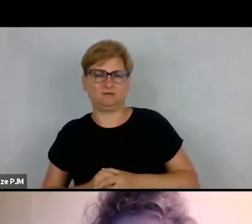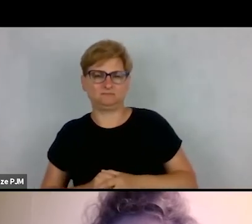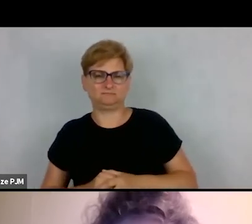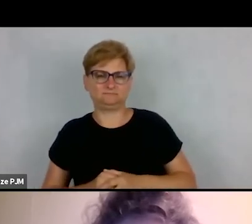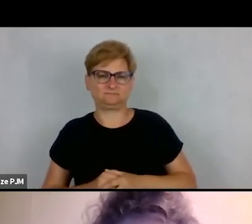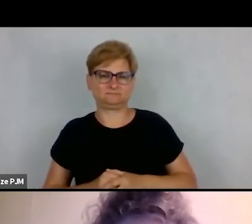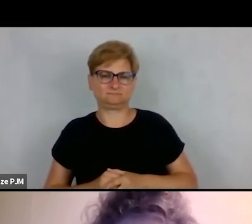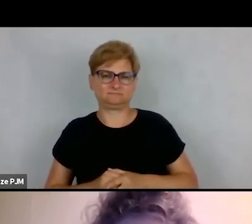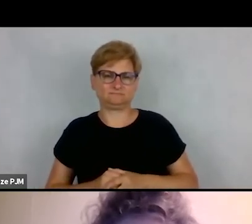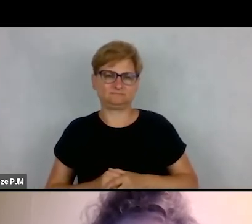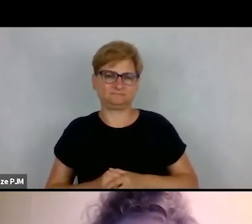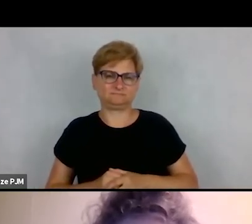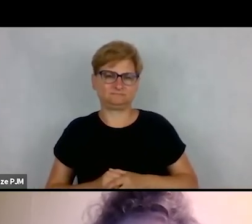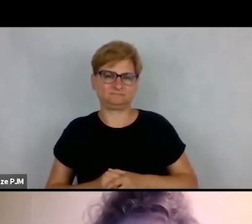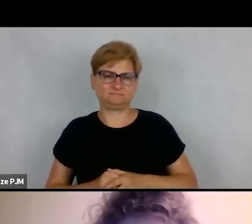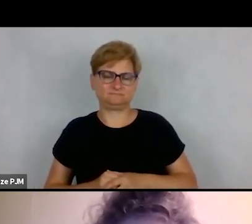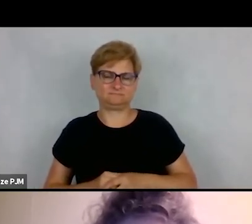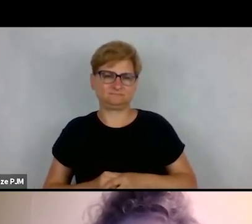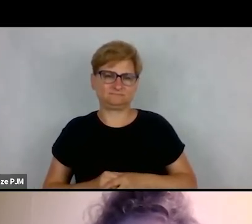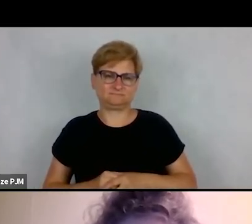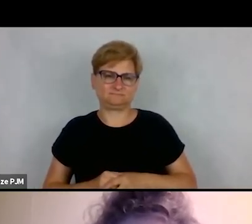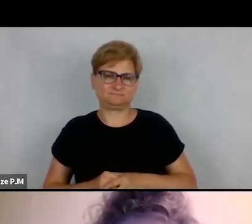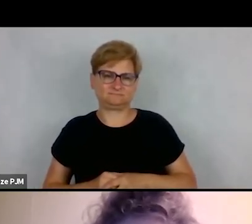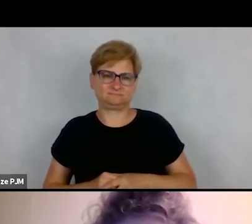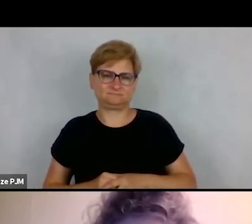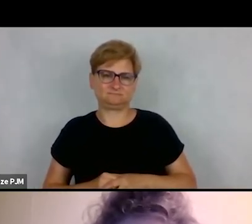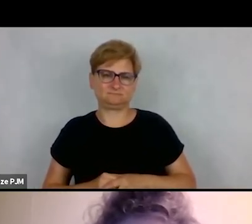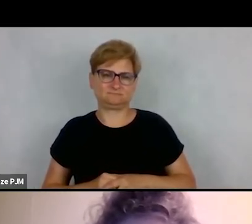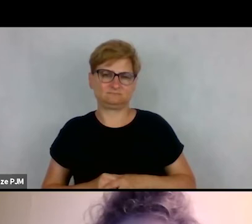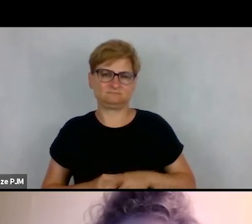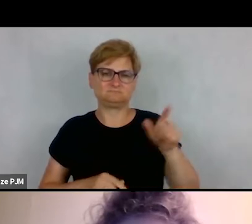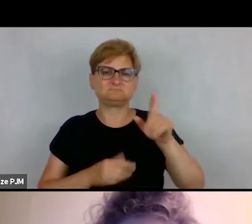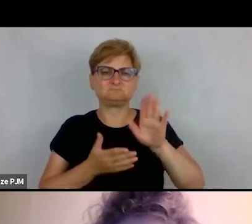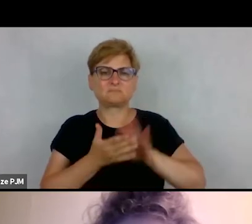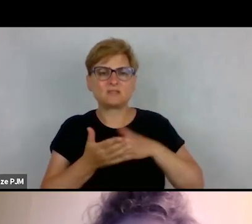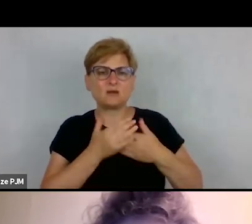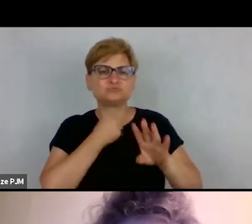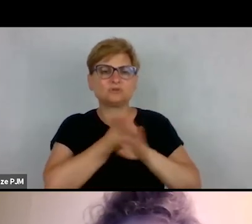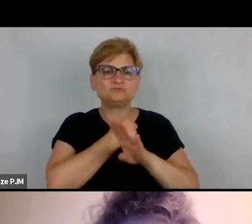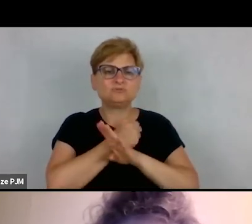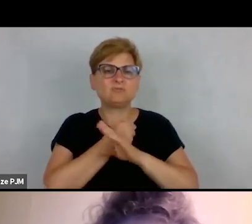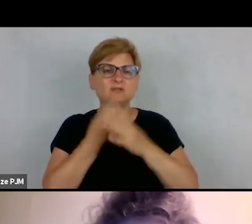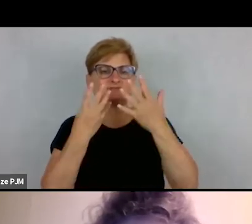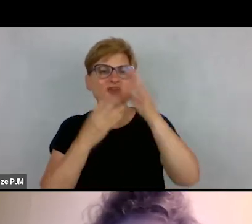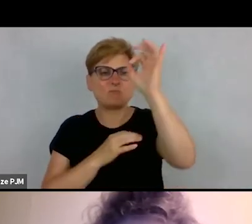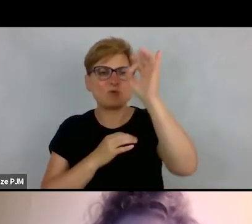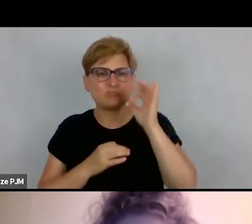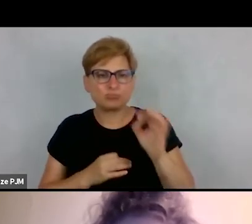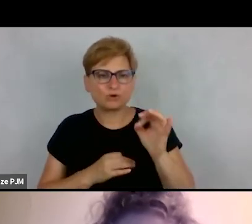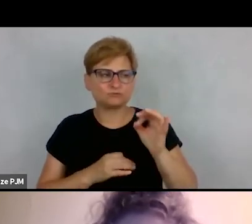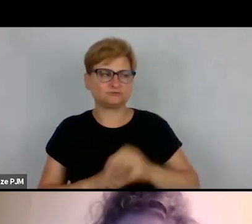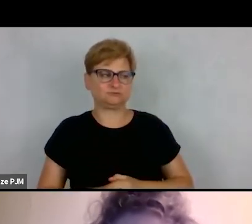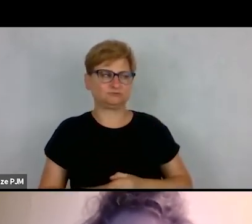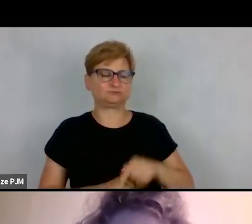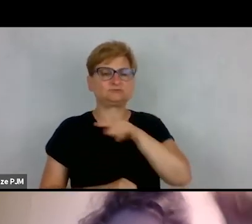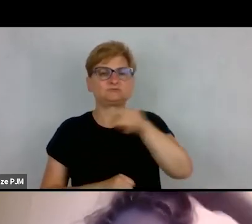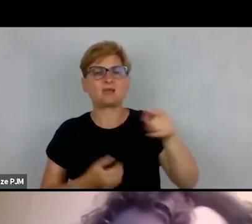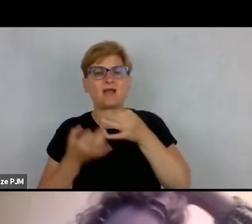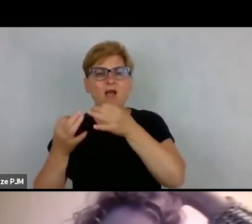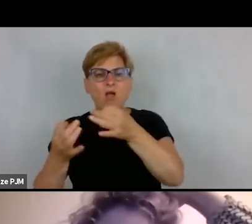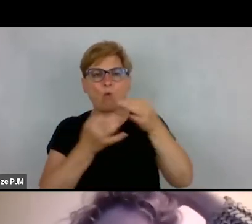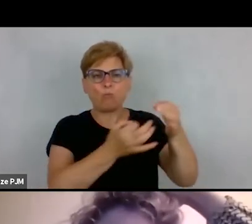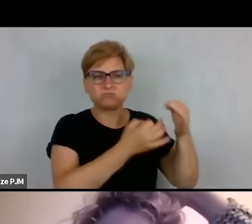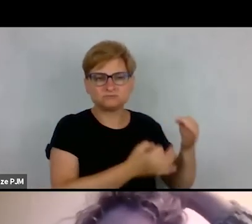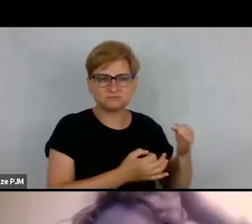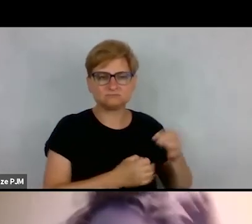99% of those minivans are driven by men. So we did work to try and end sexual harassment and men's violence in the